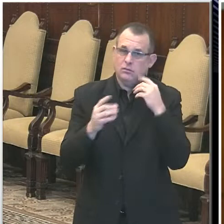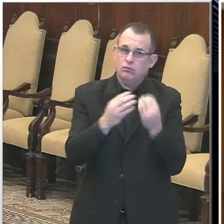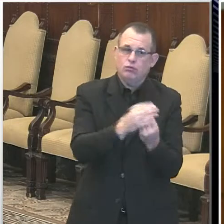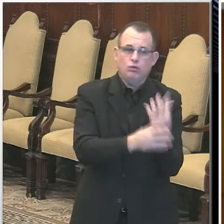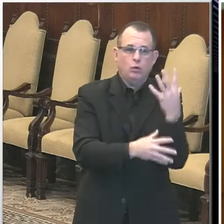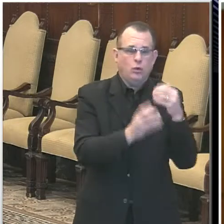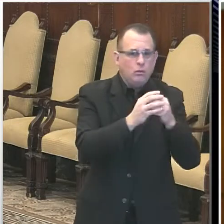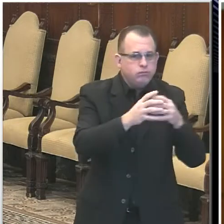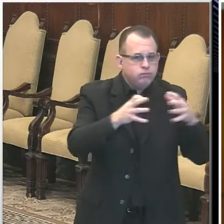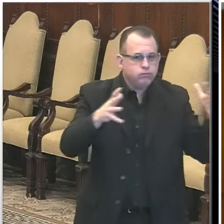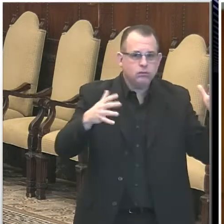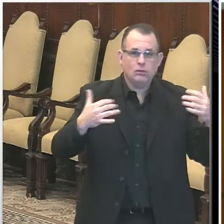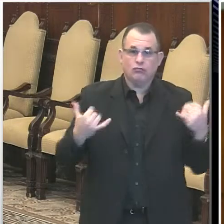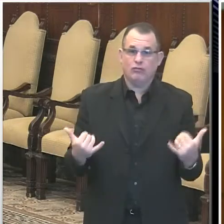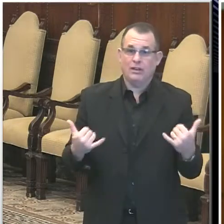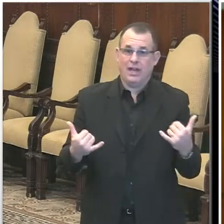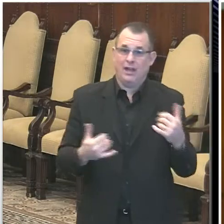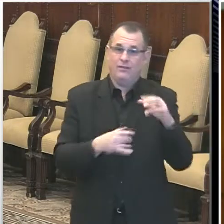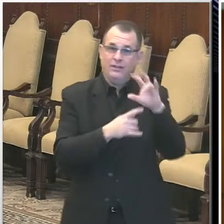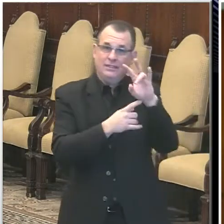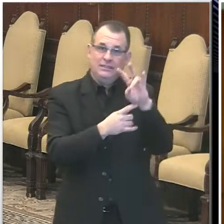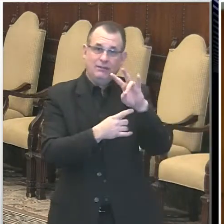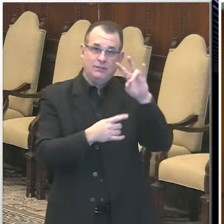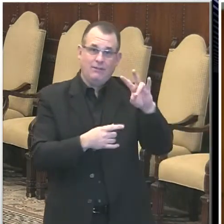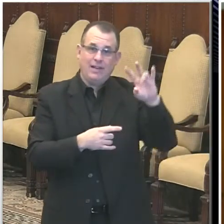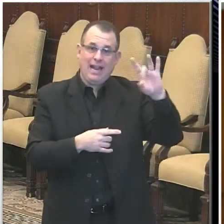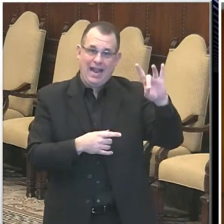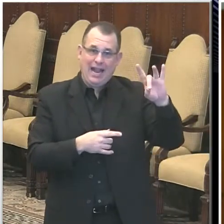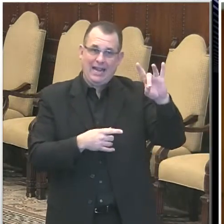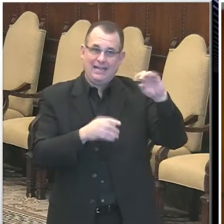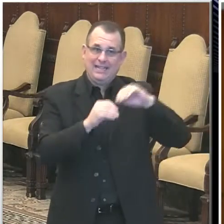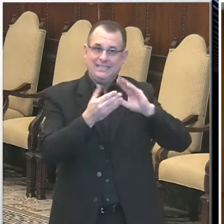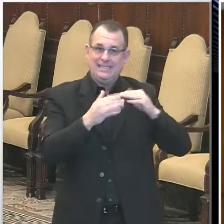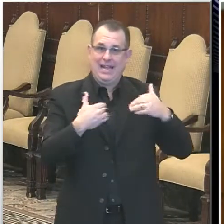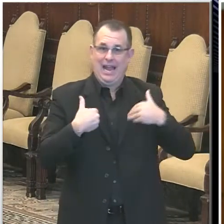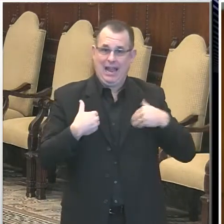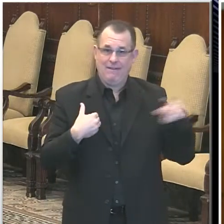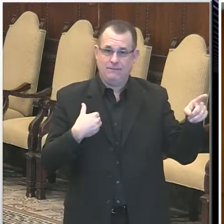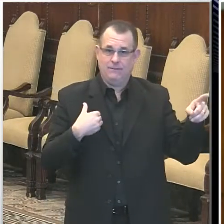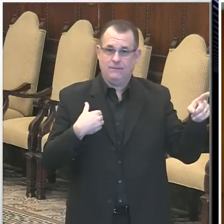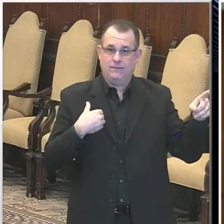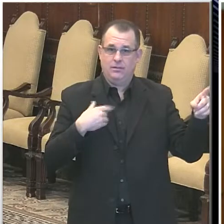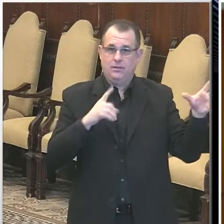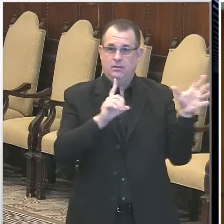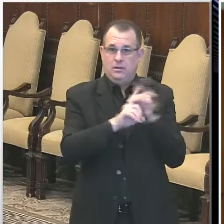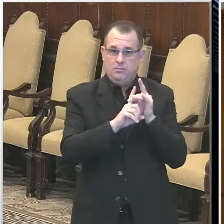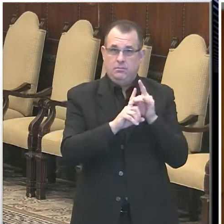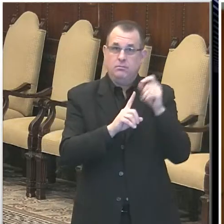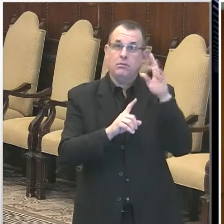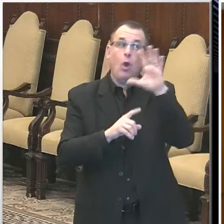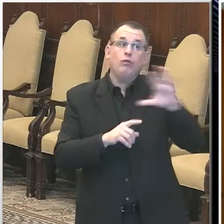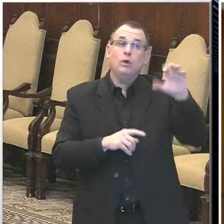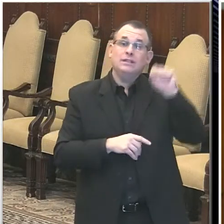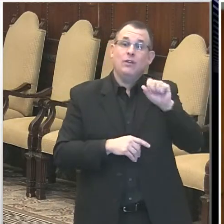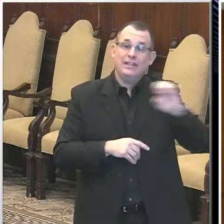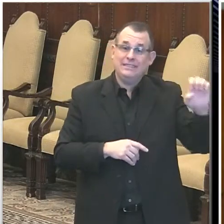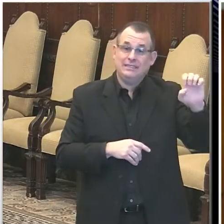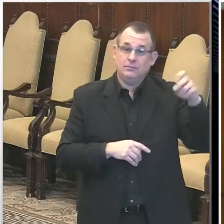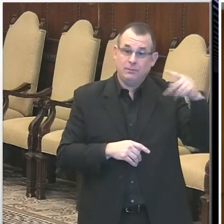there's 778 people with this infection in city hospitals. And across the whole Southeast Pennsylvania region,